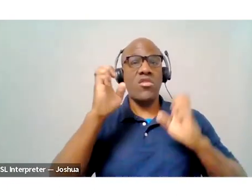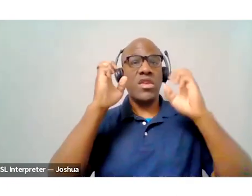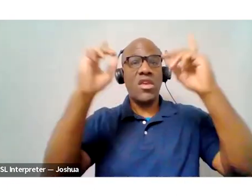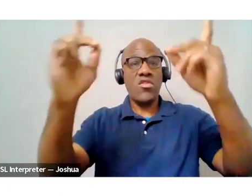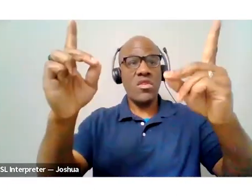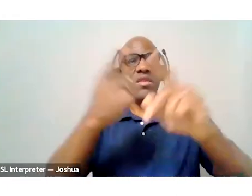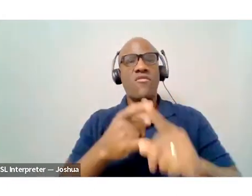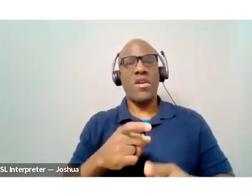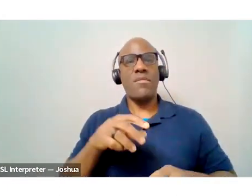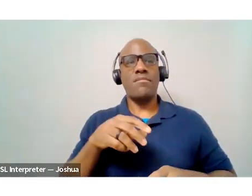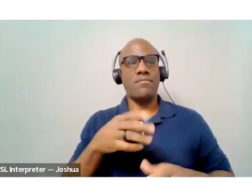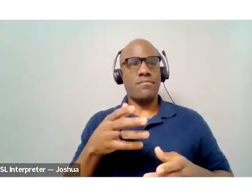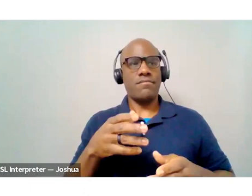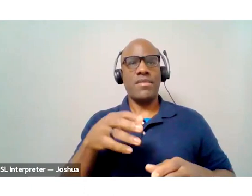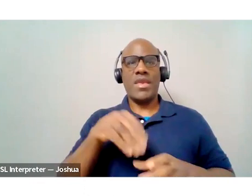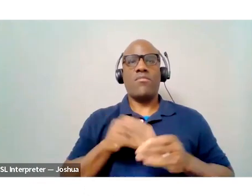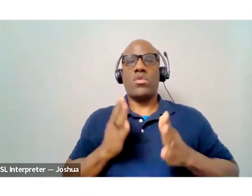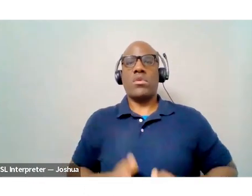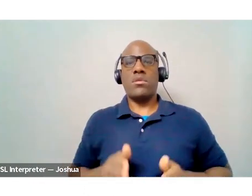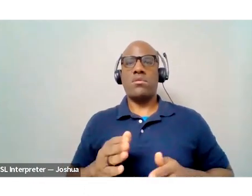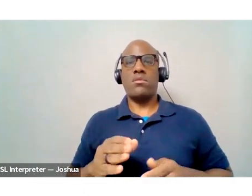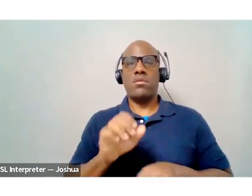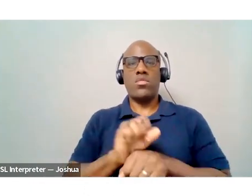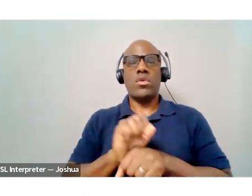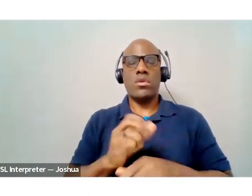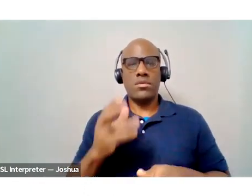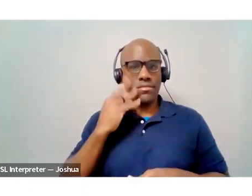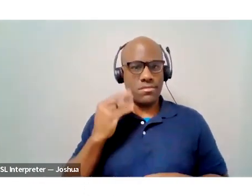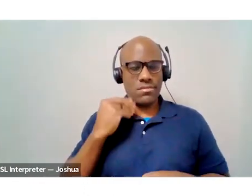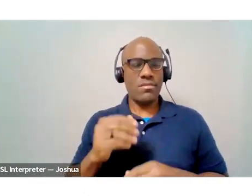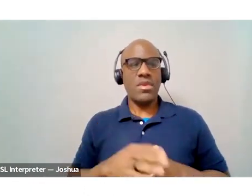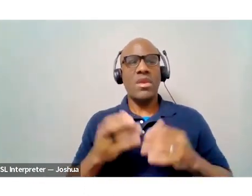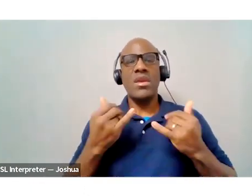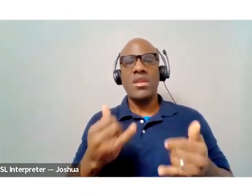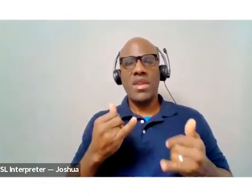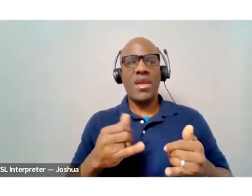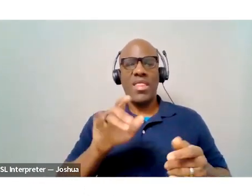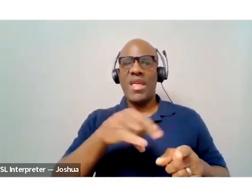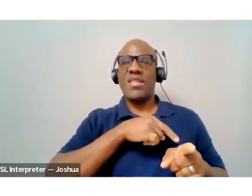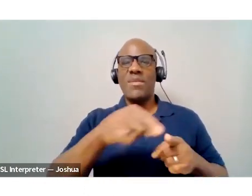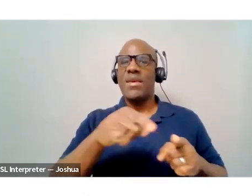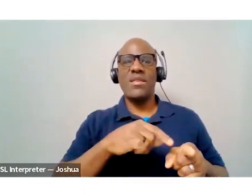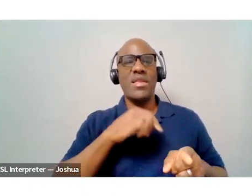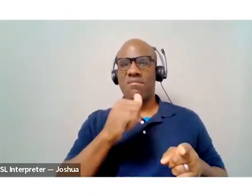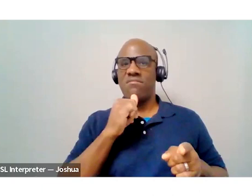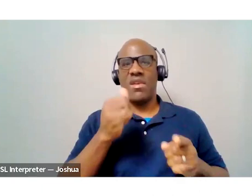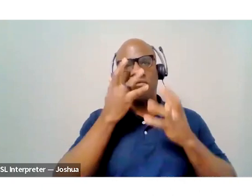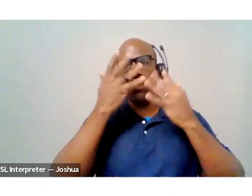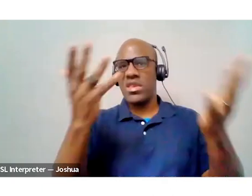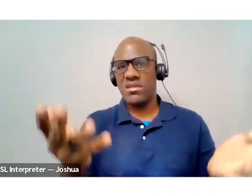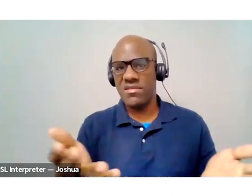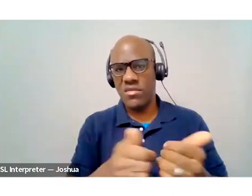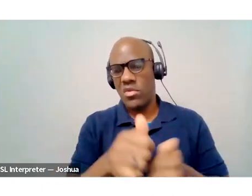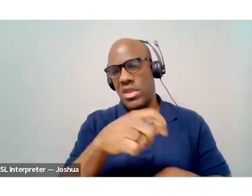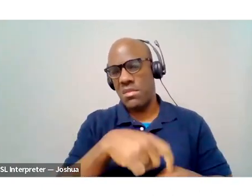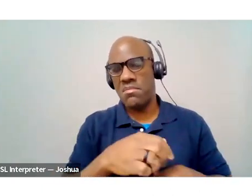ideas. So now when we have, I think, a pretty uncharitable space, one, we can operate